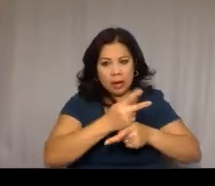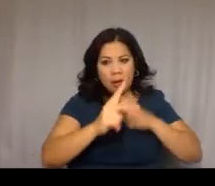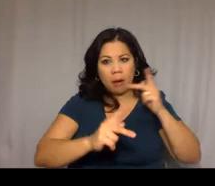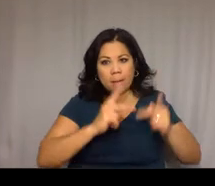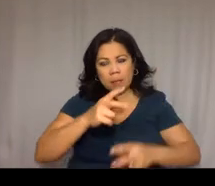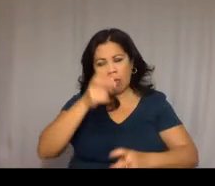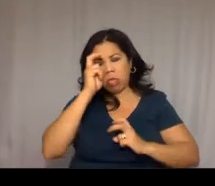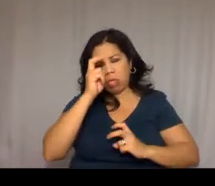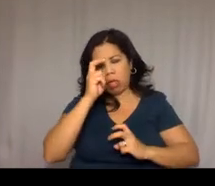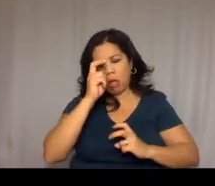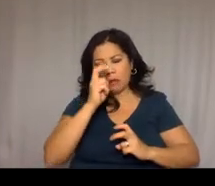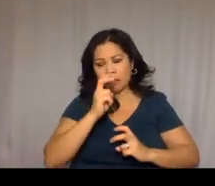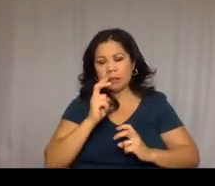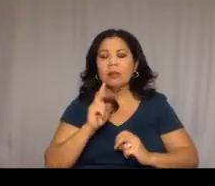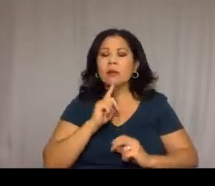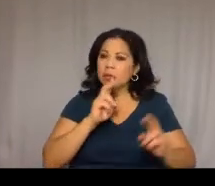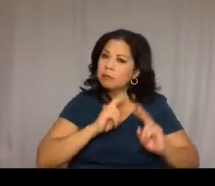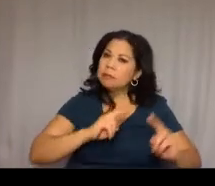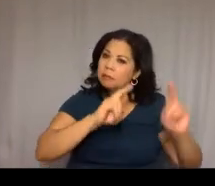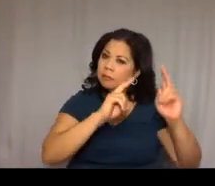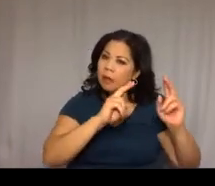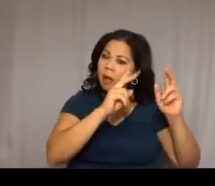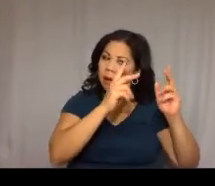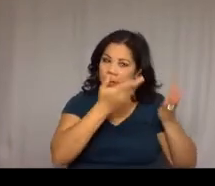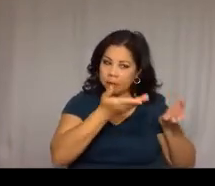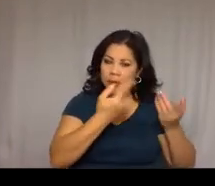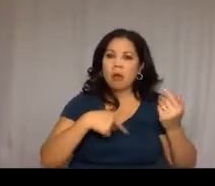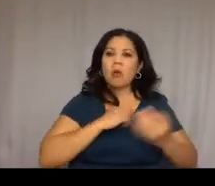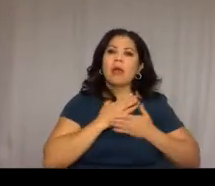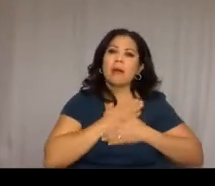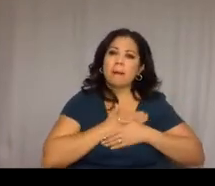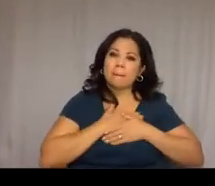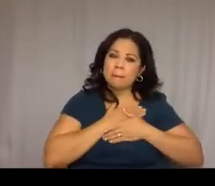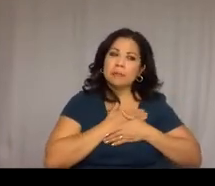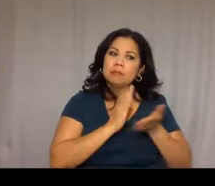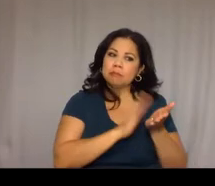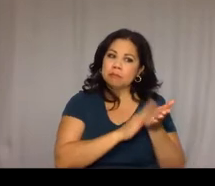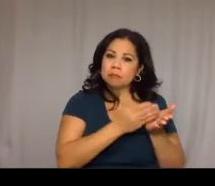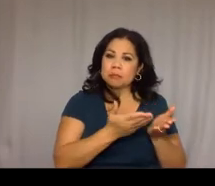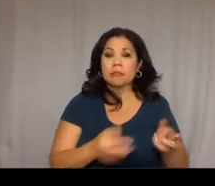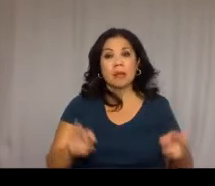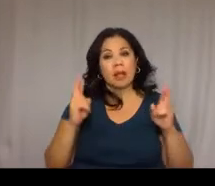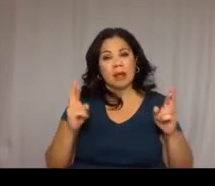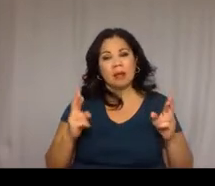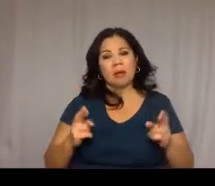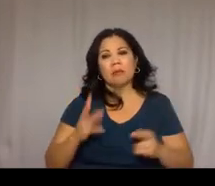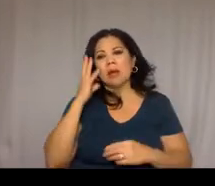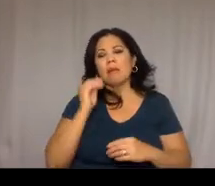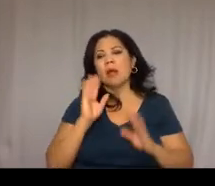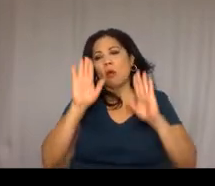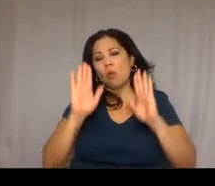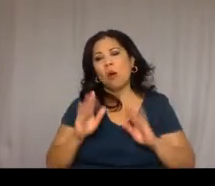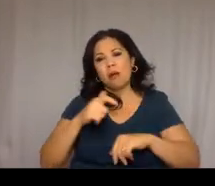virus are our national heroes, and we appreciate them so much. So I hope you have a wonderful, wonderful time